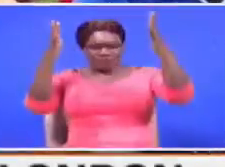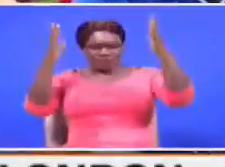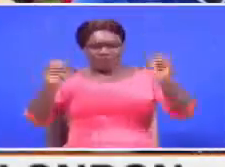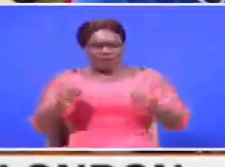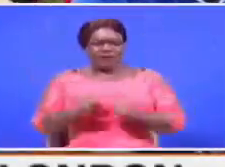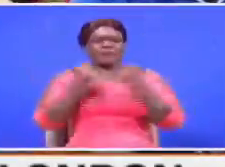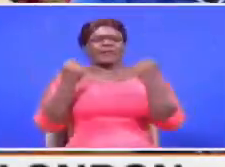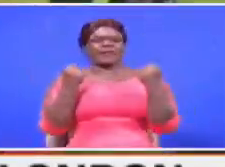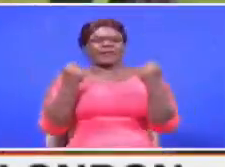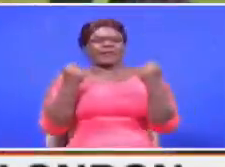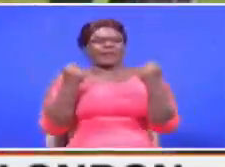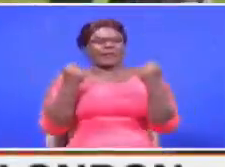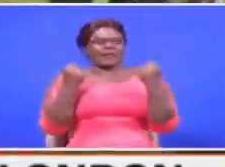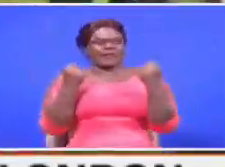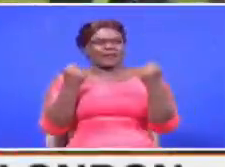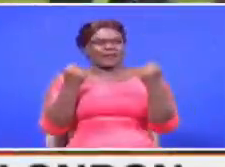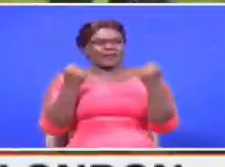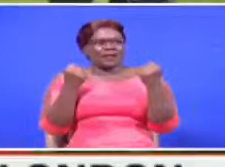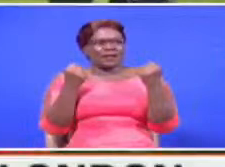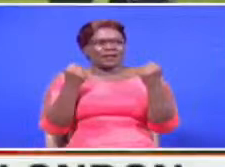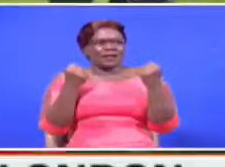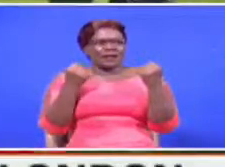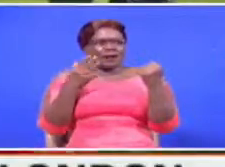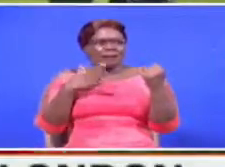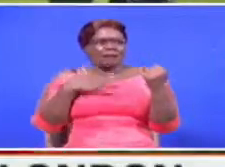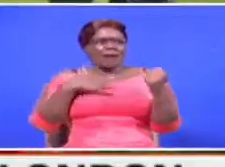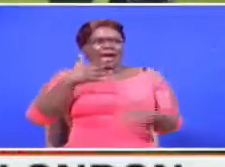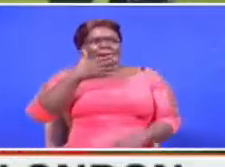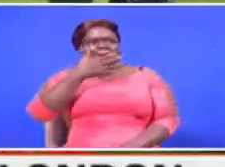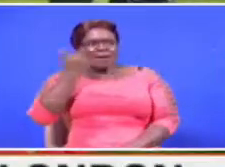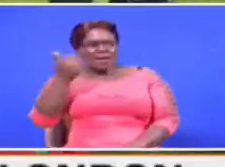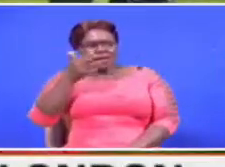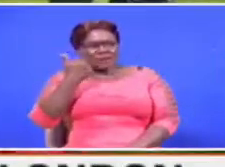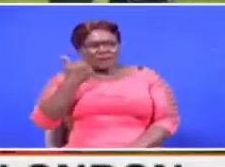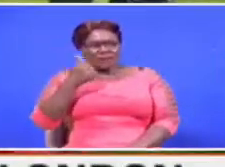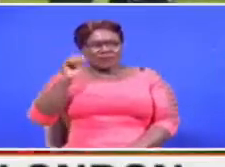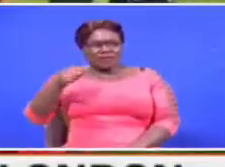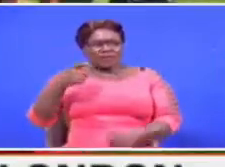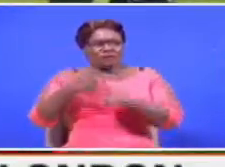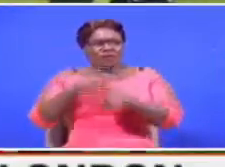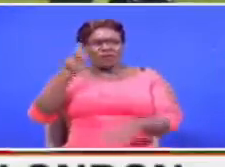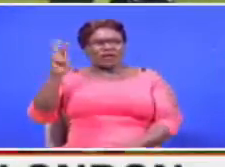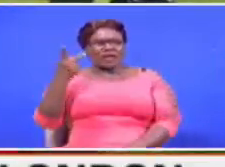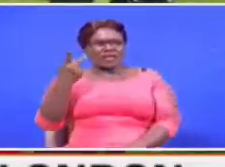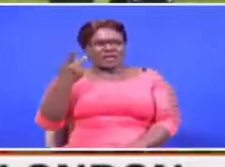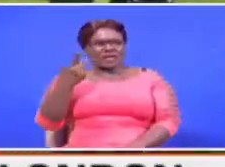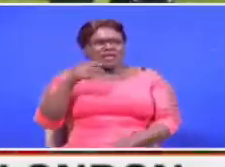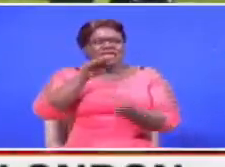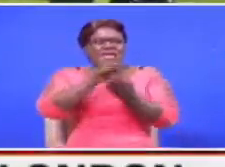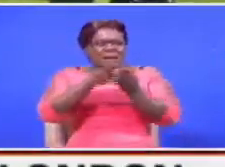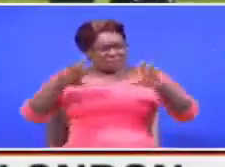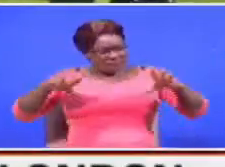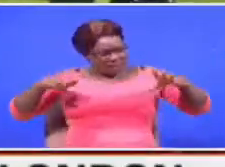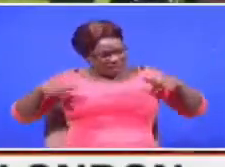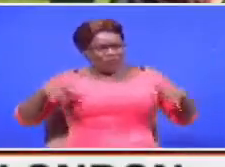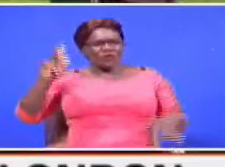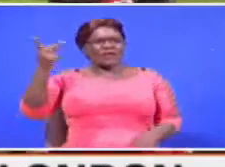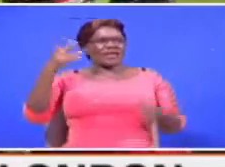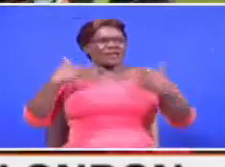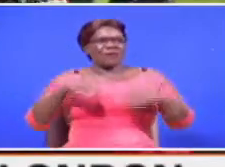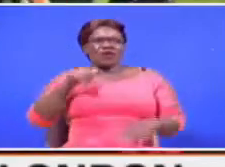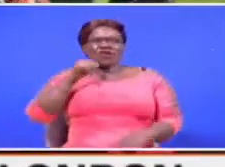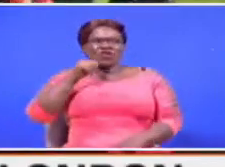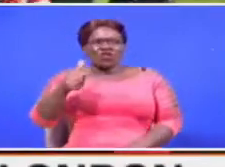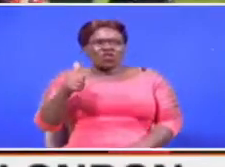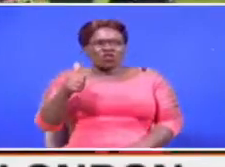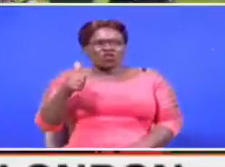was taking place. Oh, these ones are one of my best. Yes, we bought them from Kenya and tunajivunia kwa wa Kenya. It's not